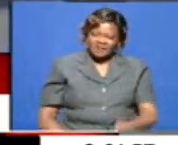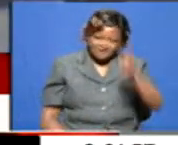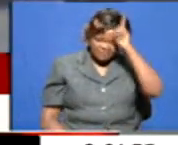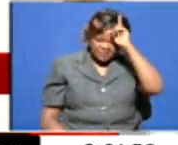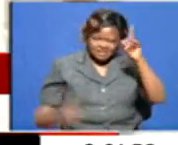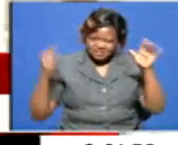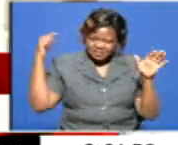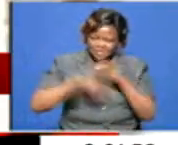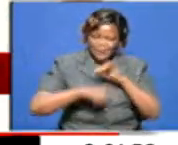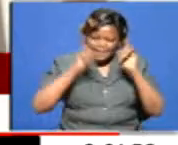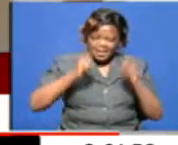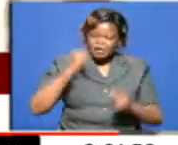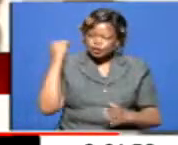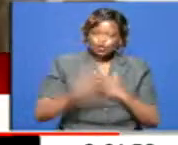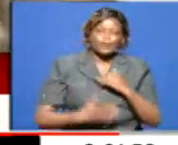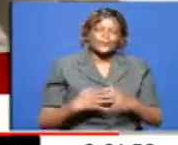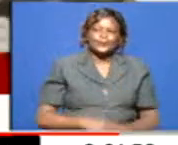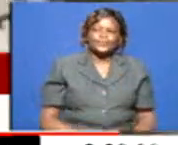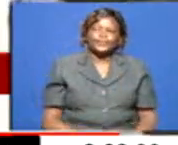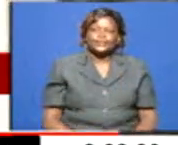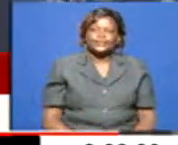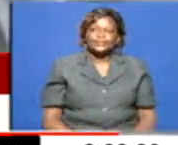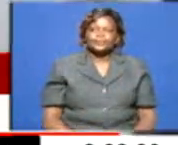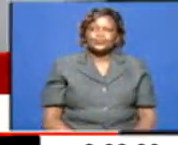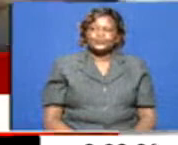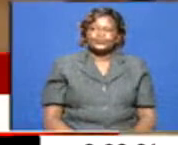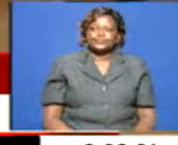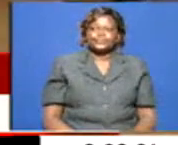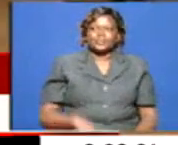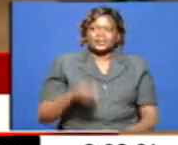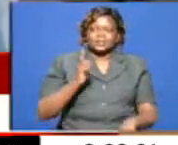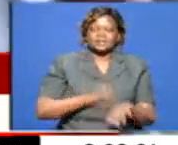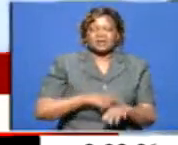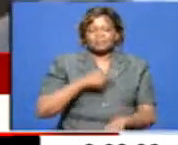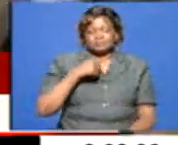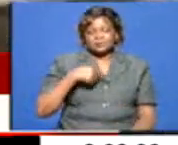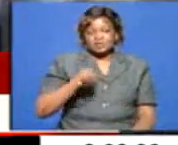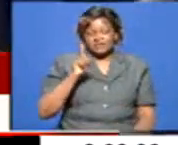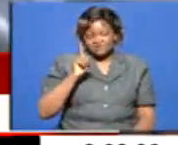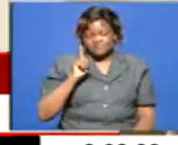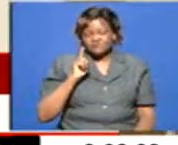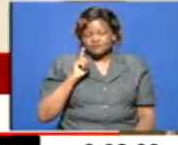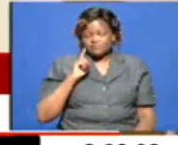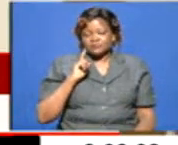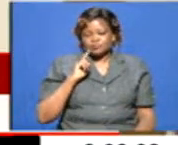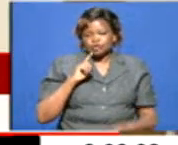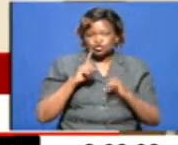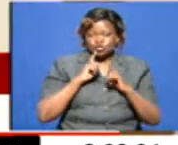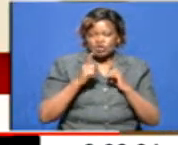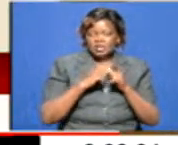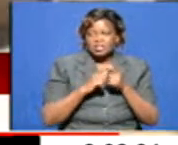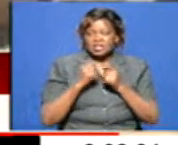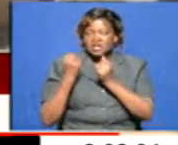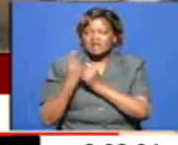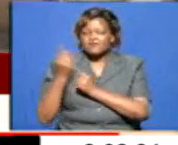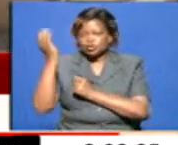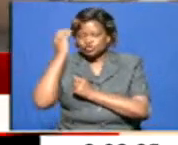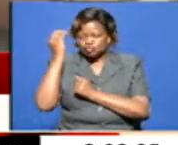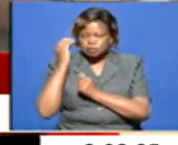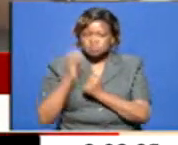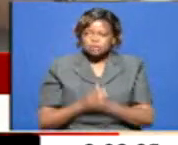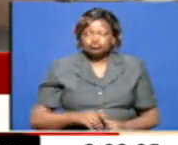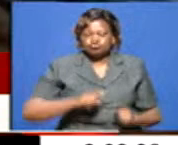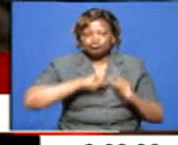must stop. But as Professor Magoha was reading the riot act, 11 students were arraigned before Nyeri Court